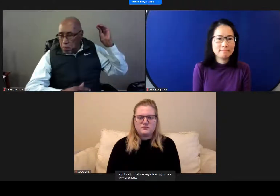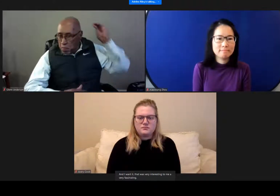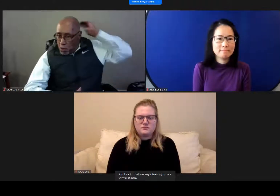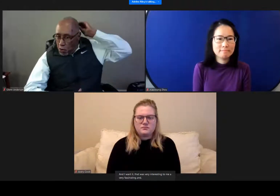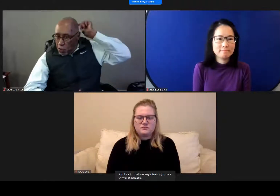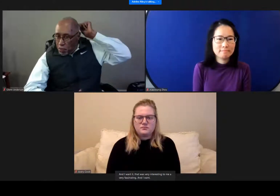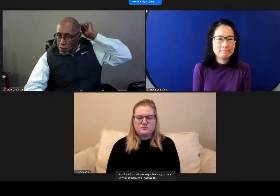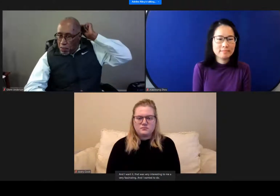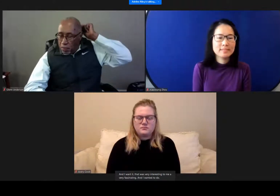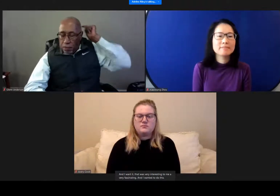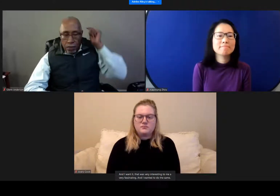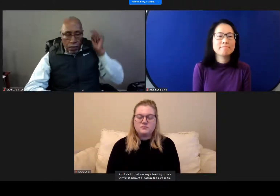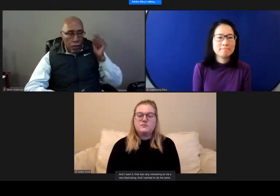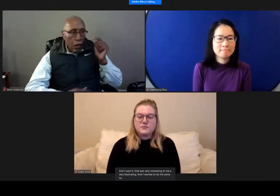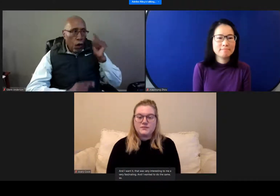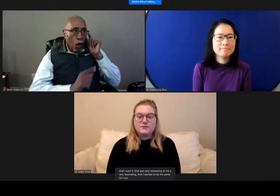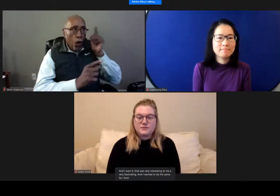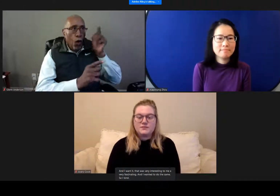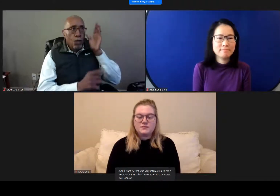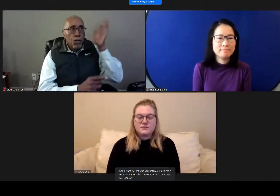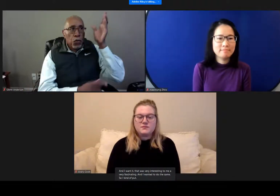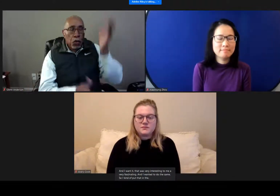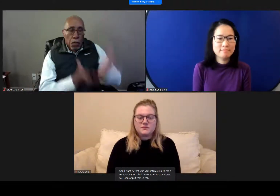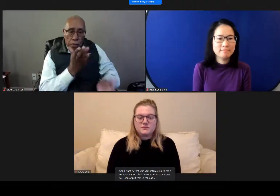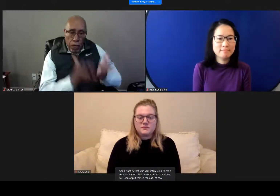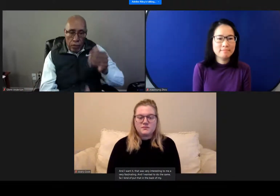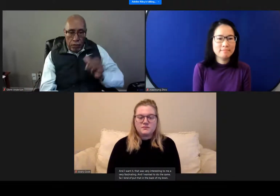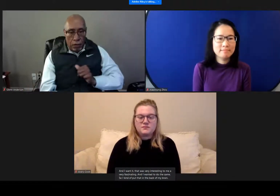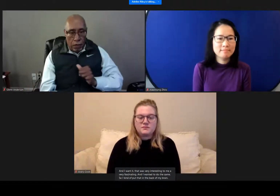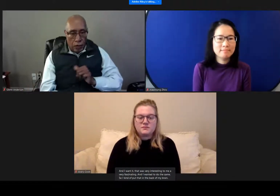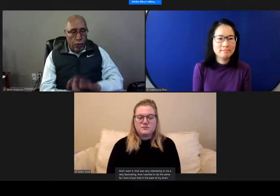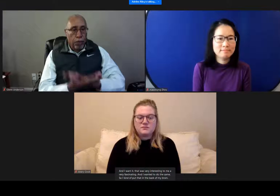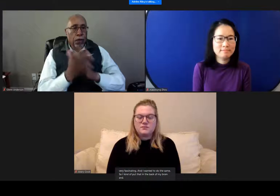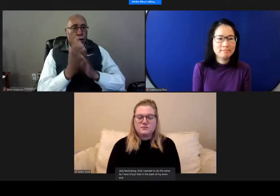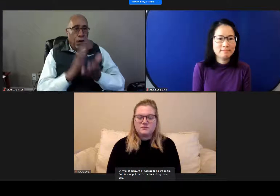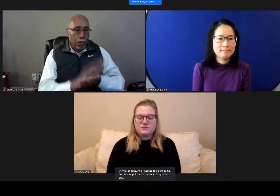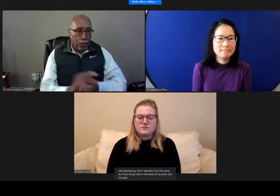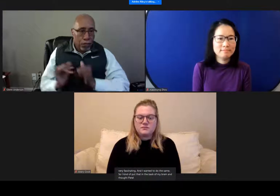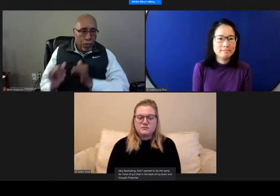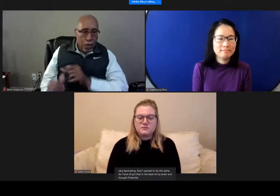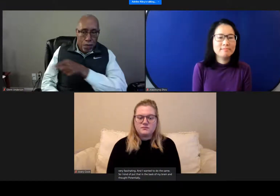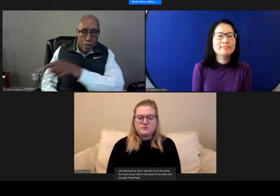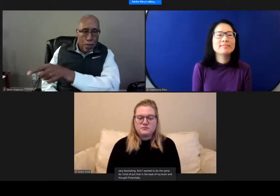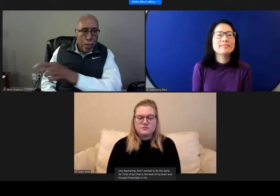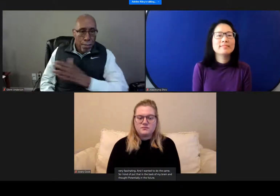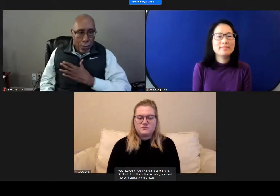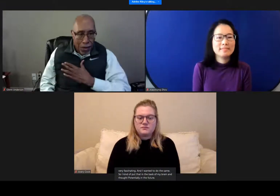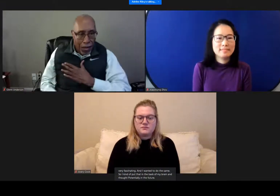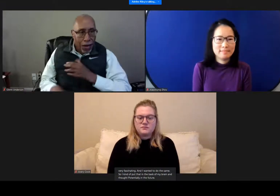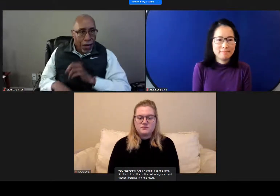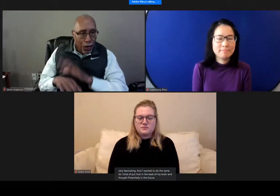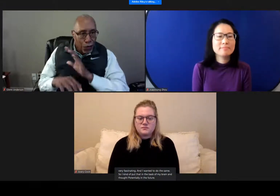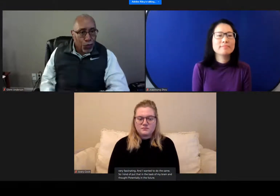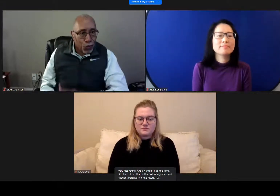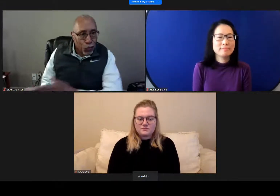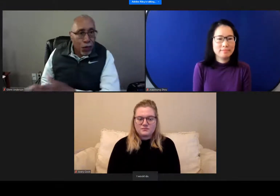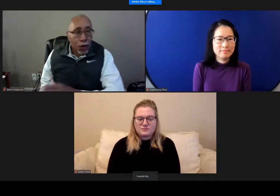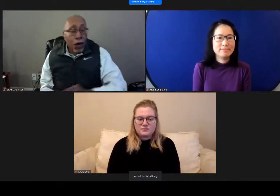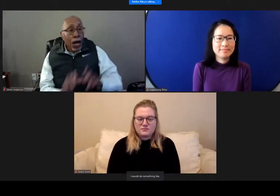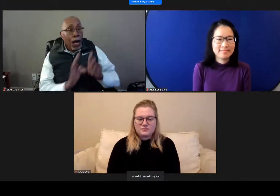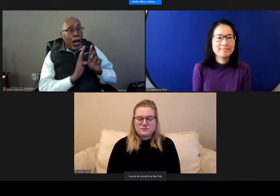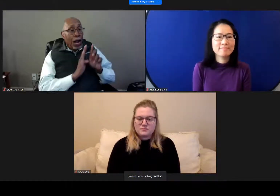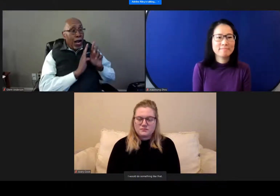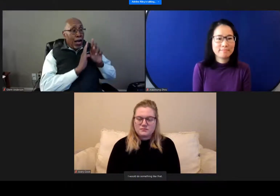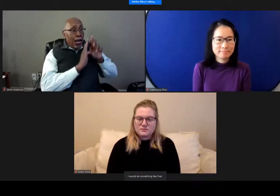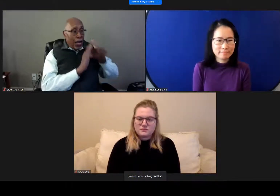And I wanted to do the same. So I kind of put that in the back of my brain and thought potentially in the future, I would do something like